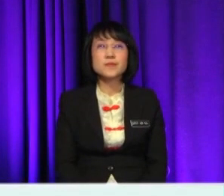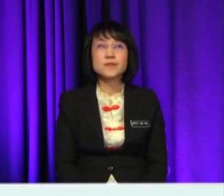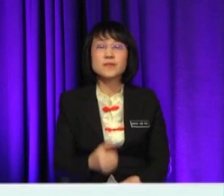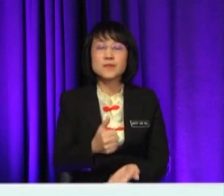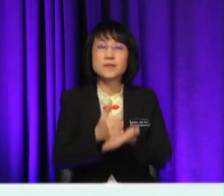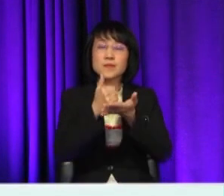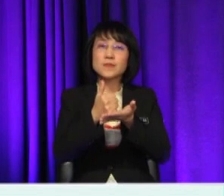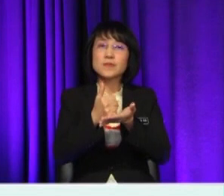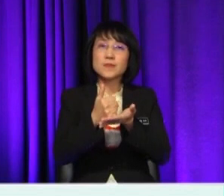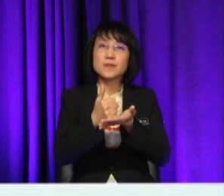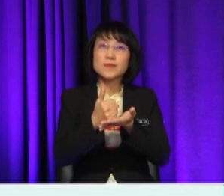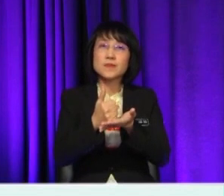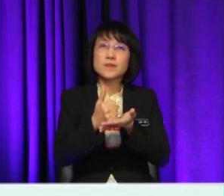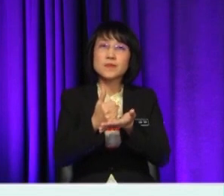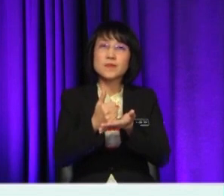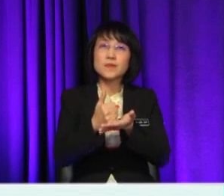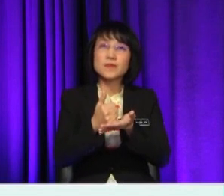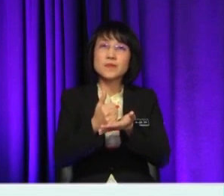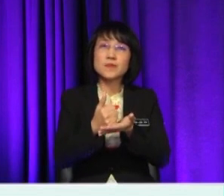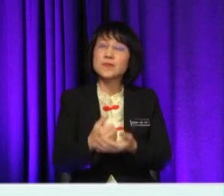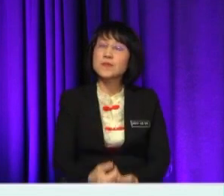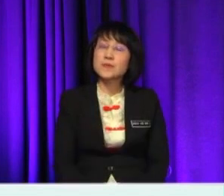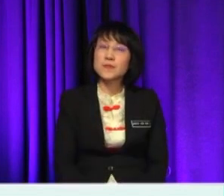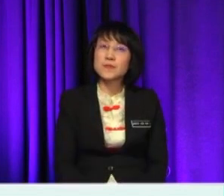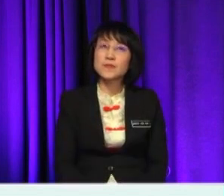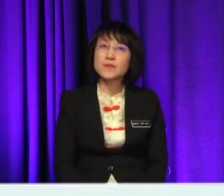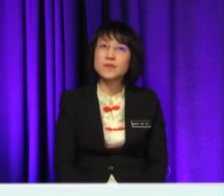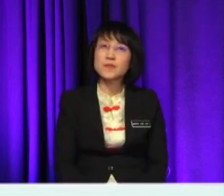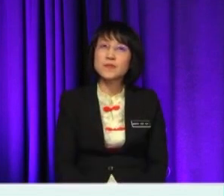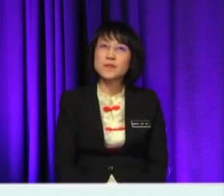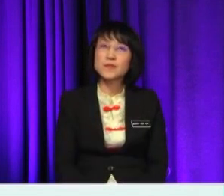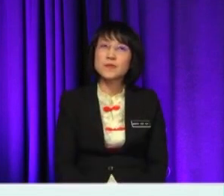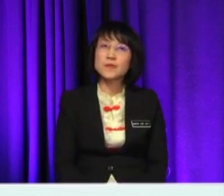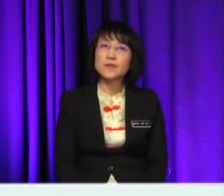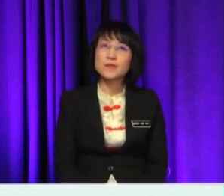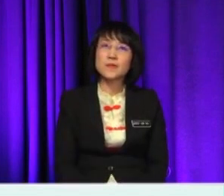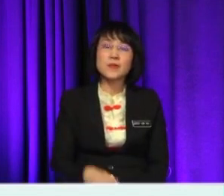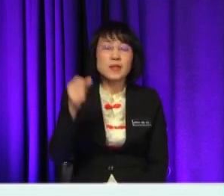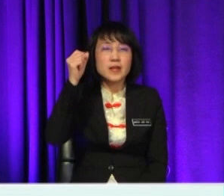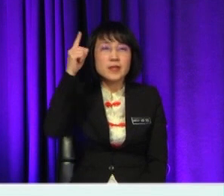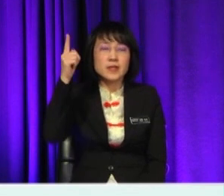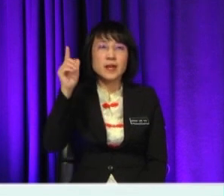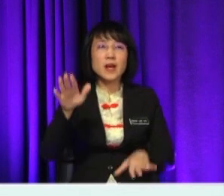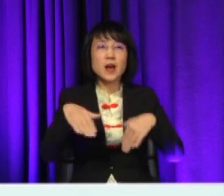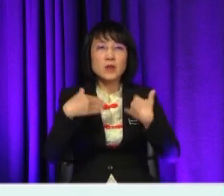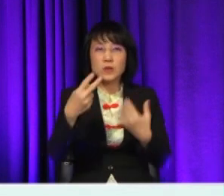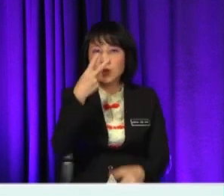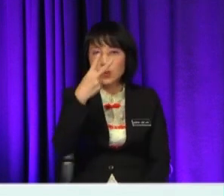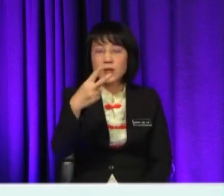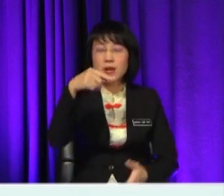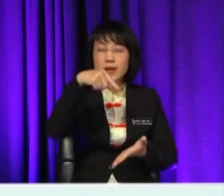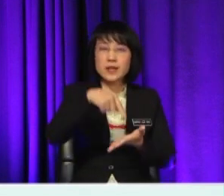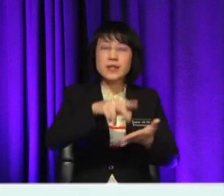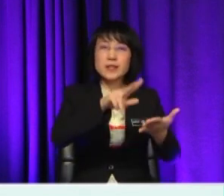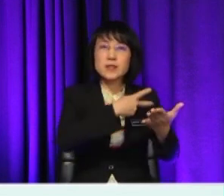help you all, give others an insight about how to look at this poem? So the first two